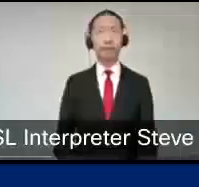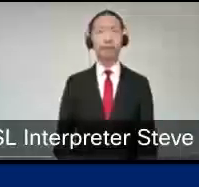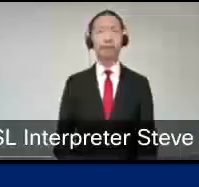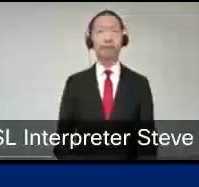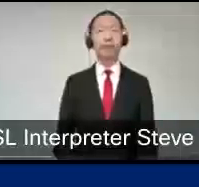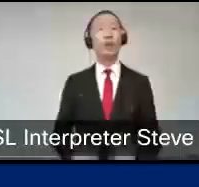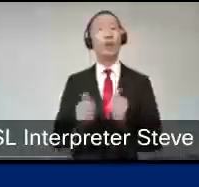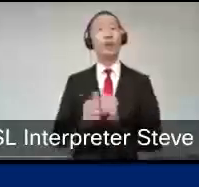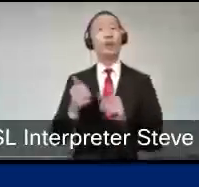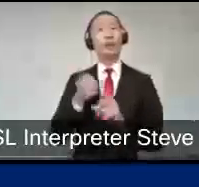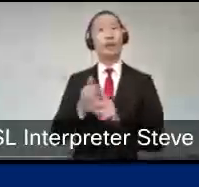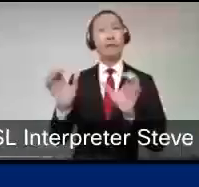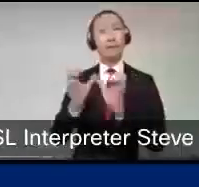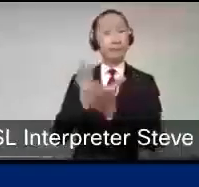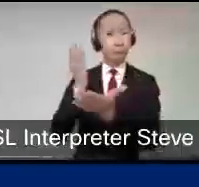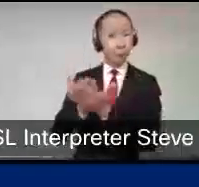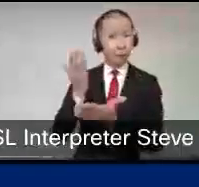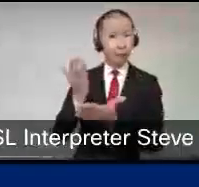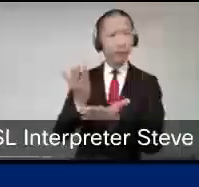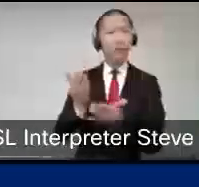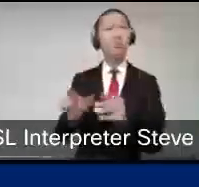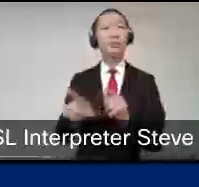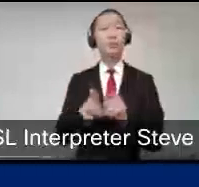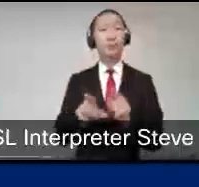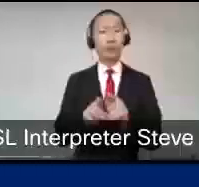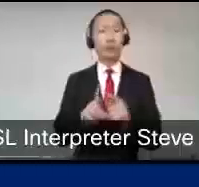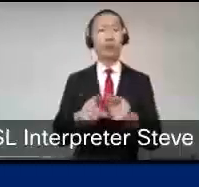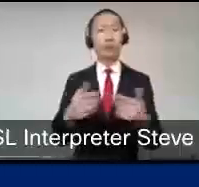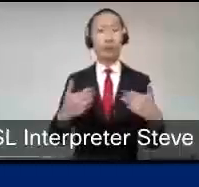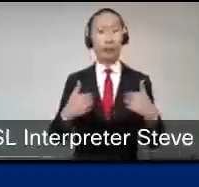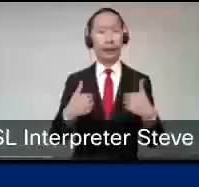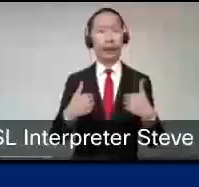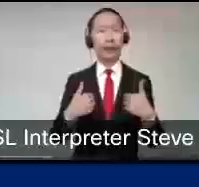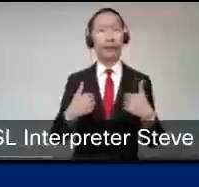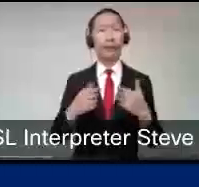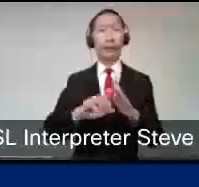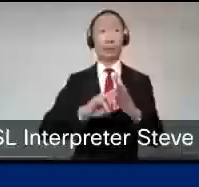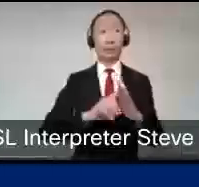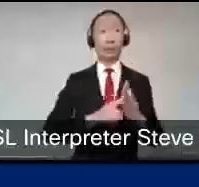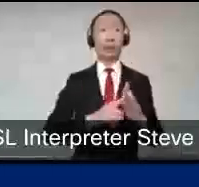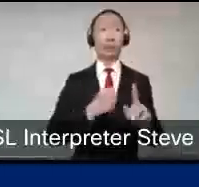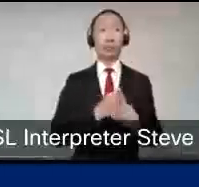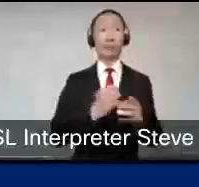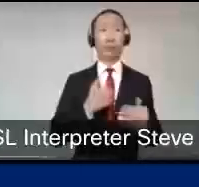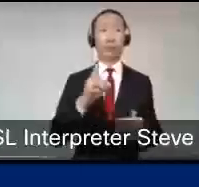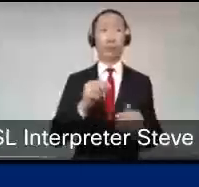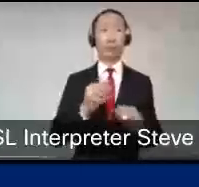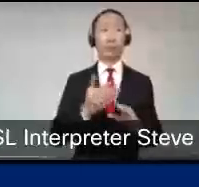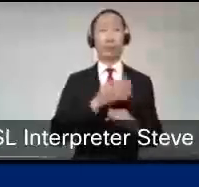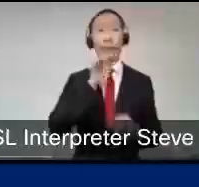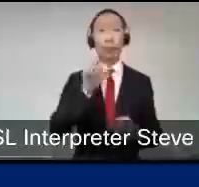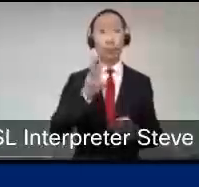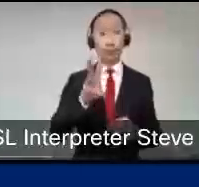So with self-certification, in addition to the onset being by age 26, The person